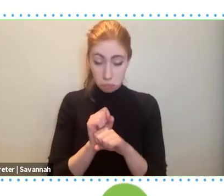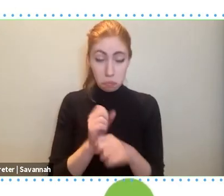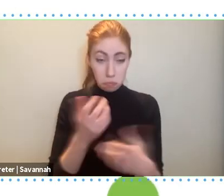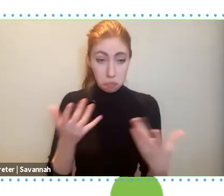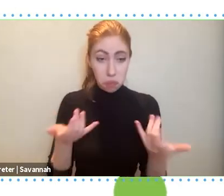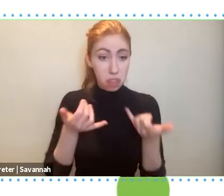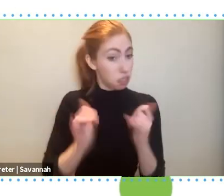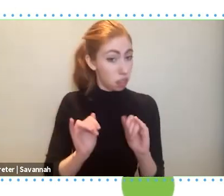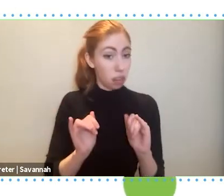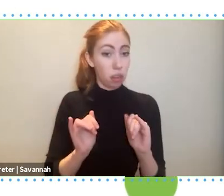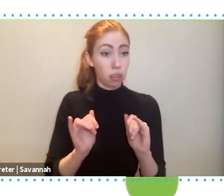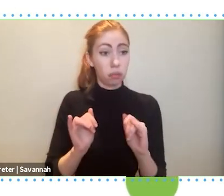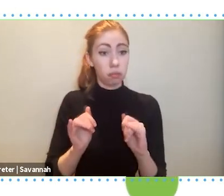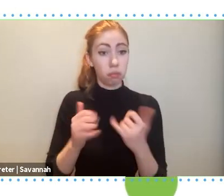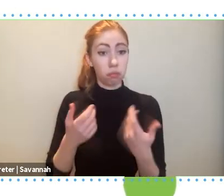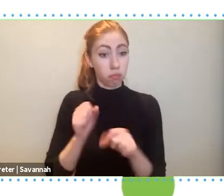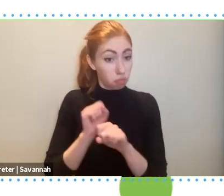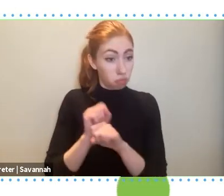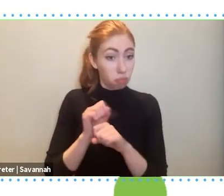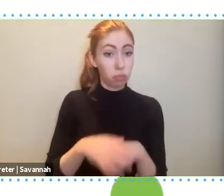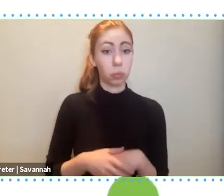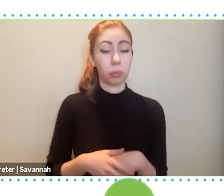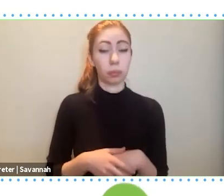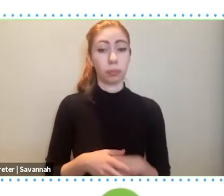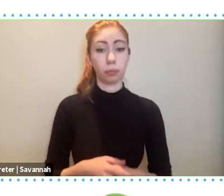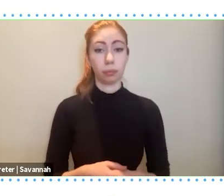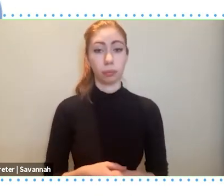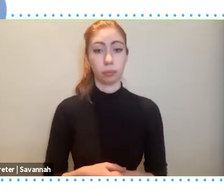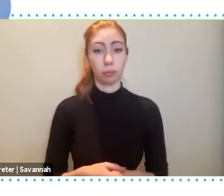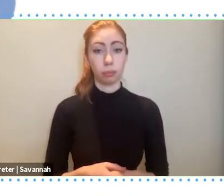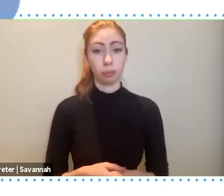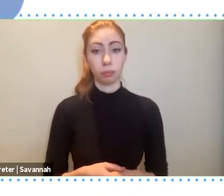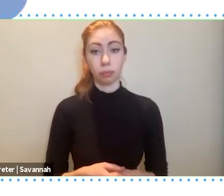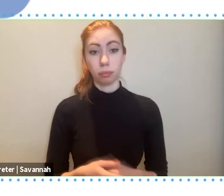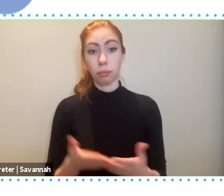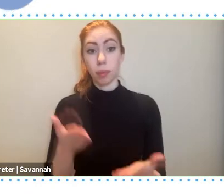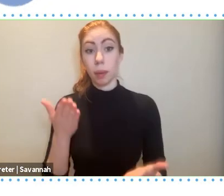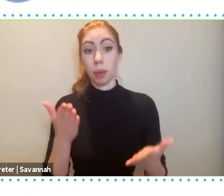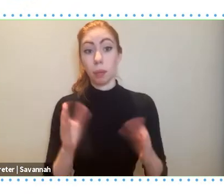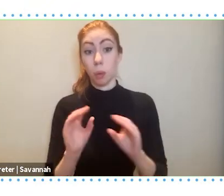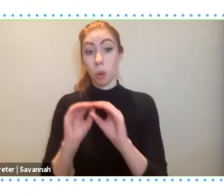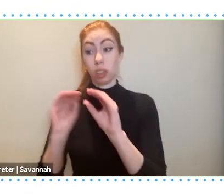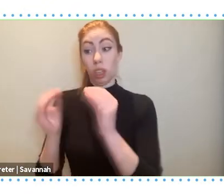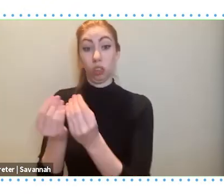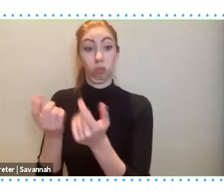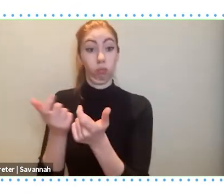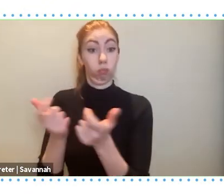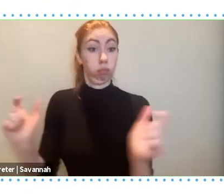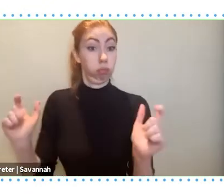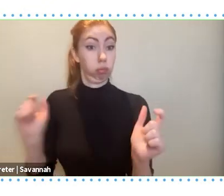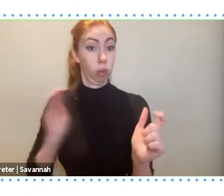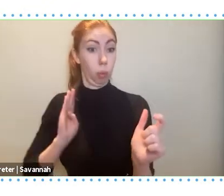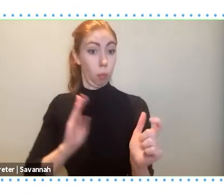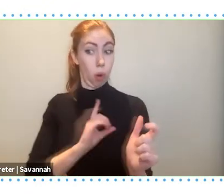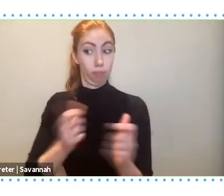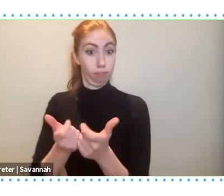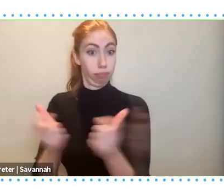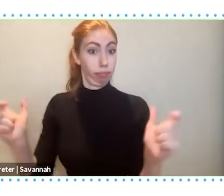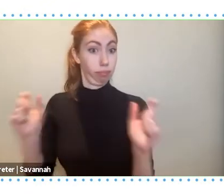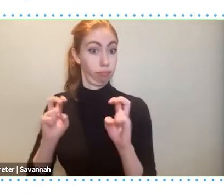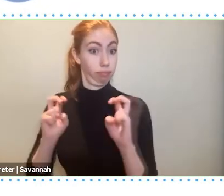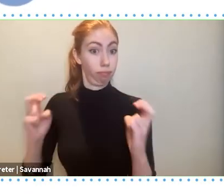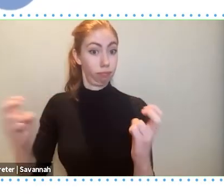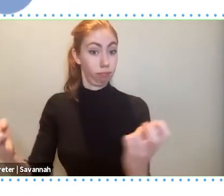the larger boards that they may be more, ambassadors, connections, et cetera, et